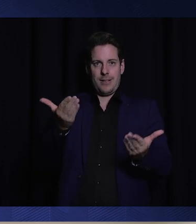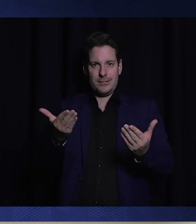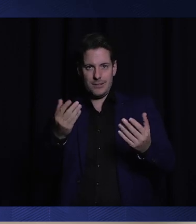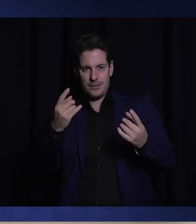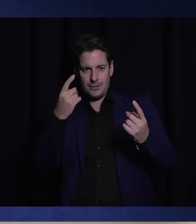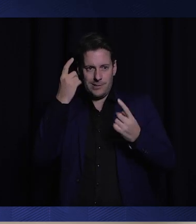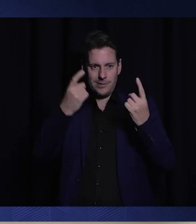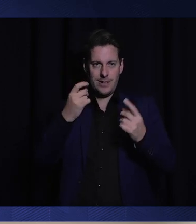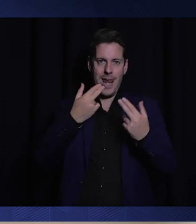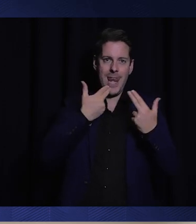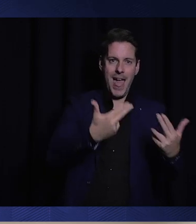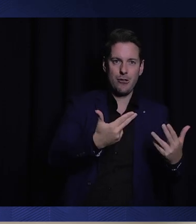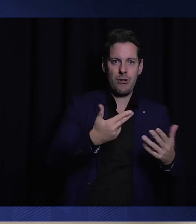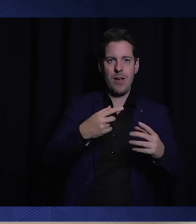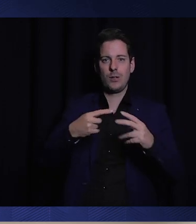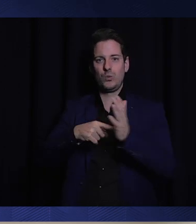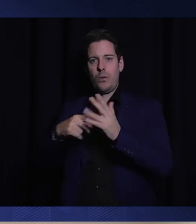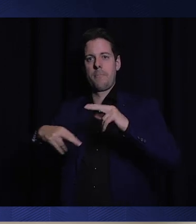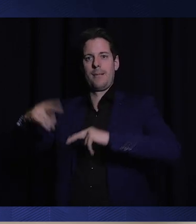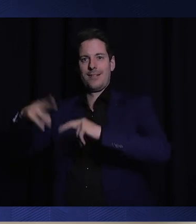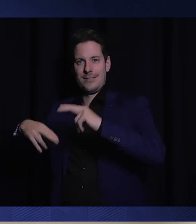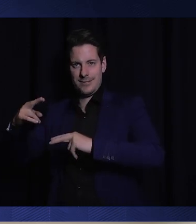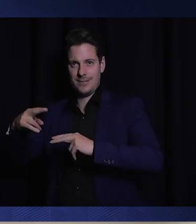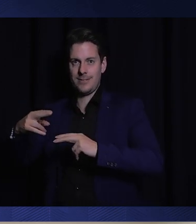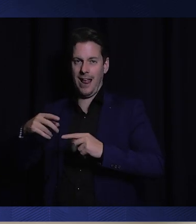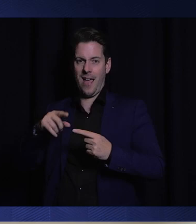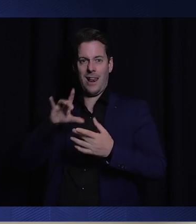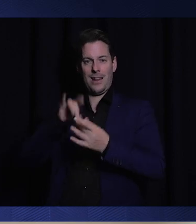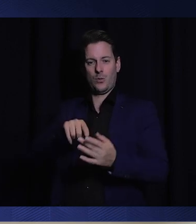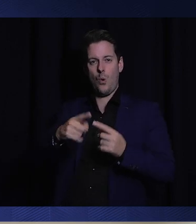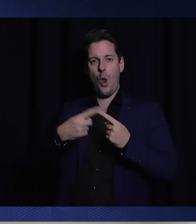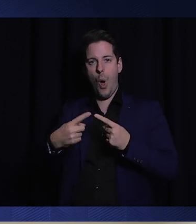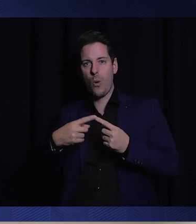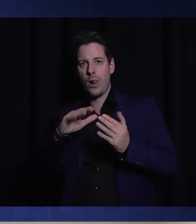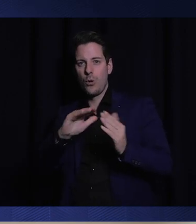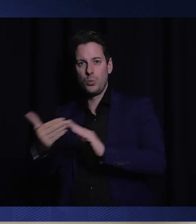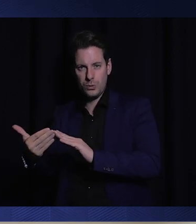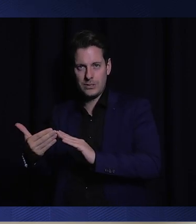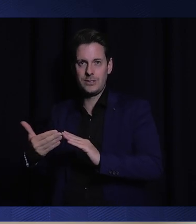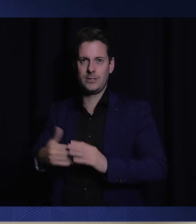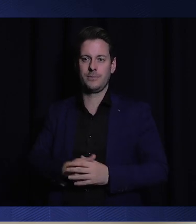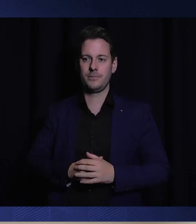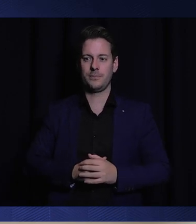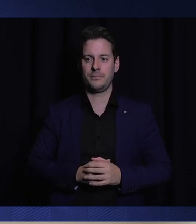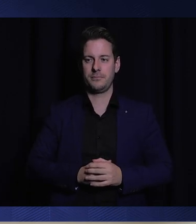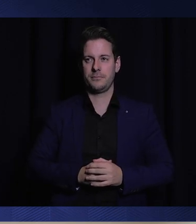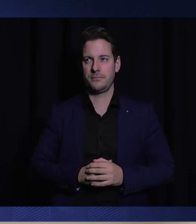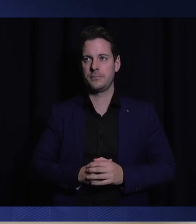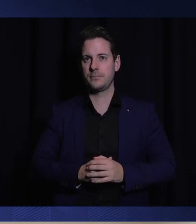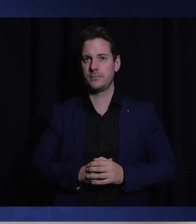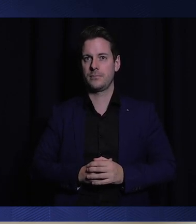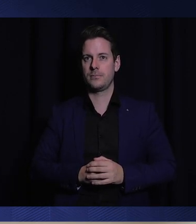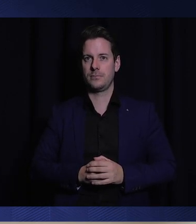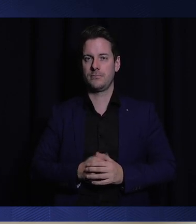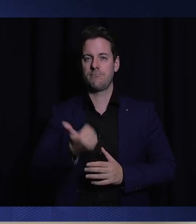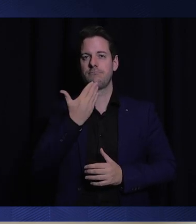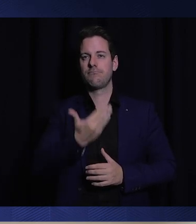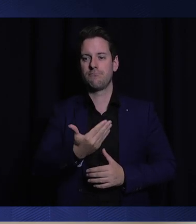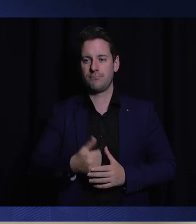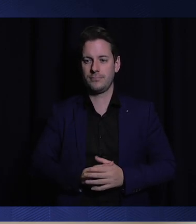sciences have shown from IPCC and also from the IP-based reports that we need a new business model which